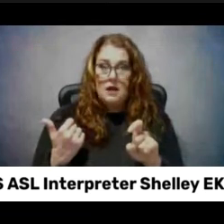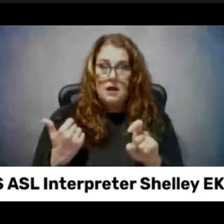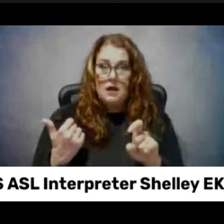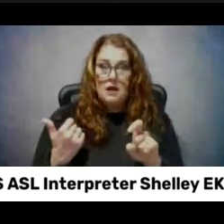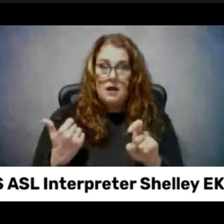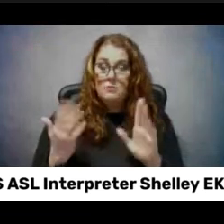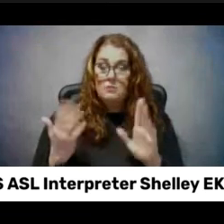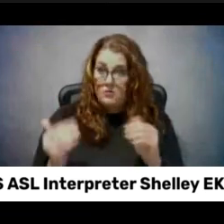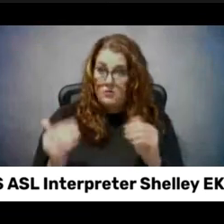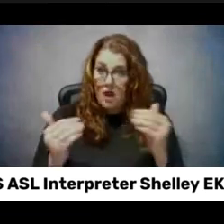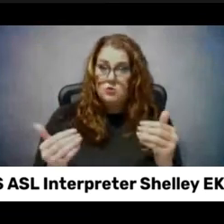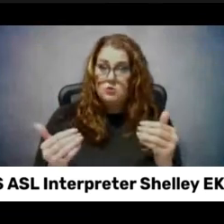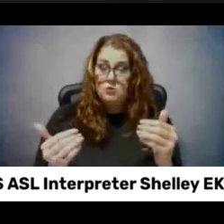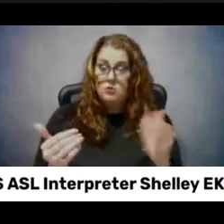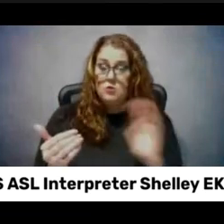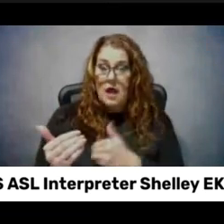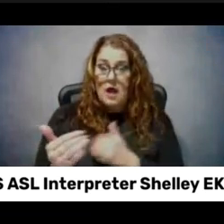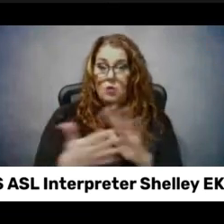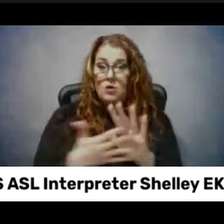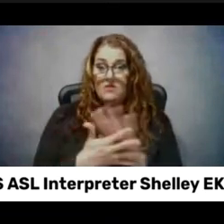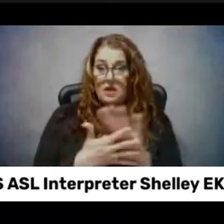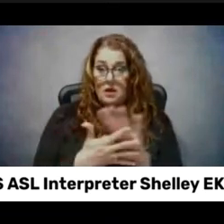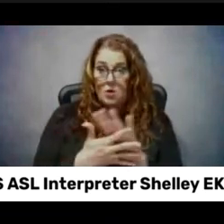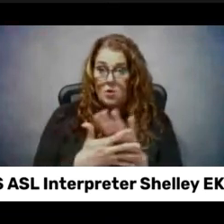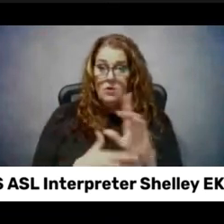move on to our video, and